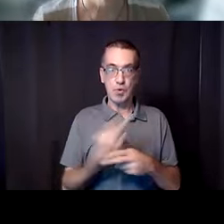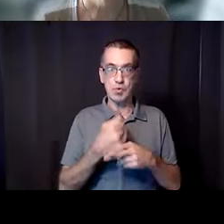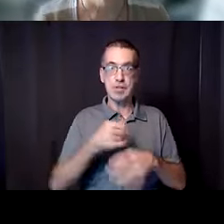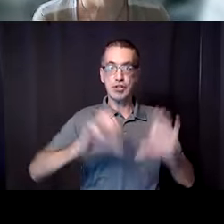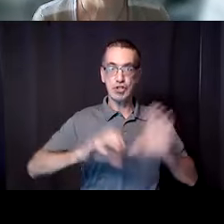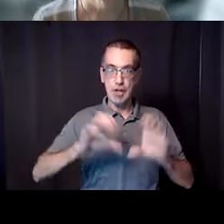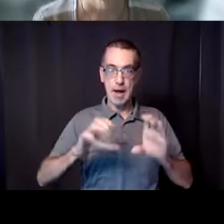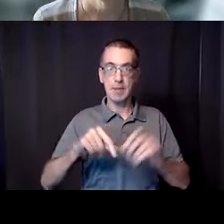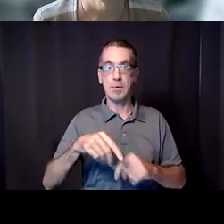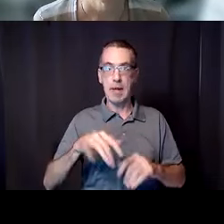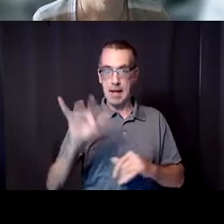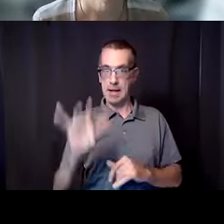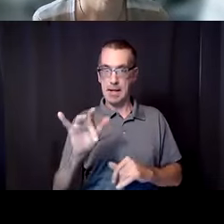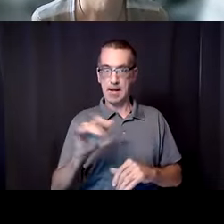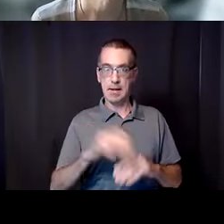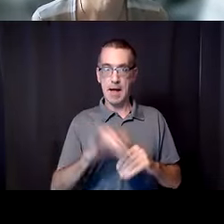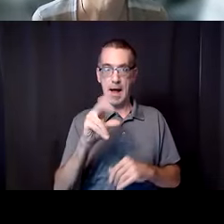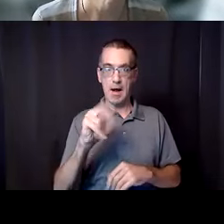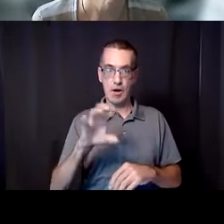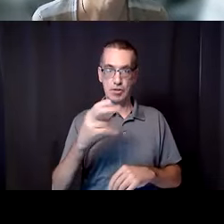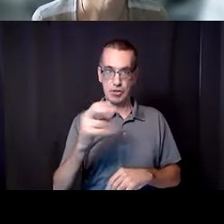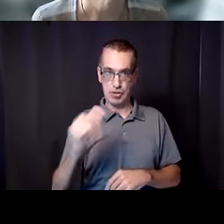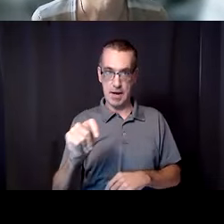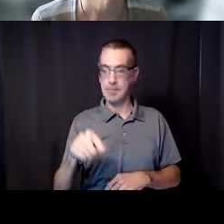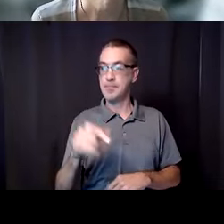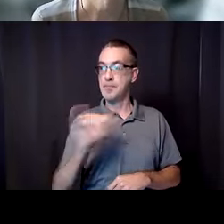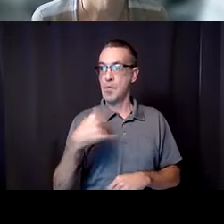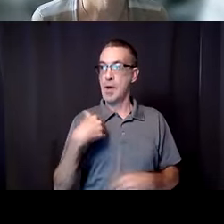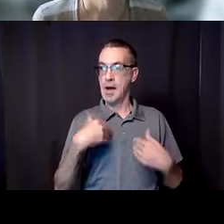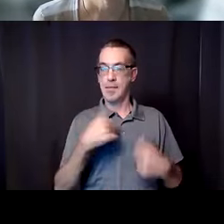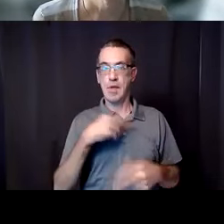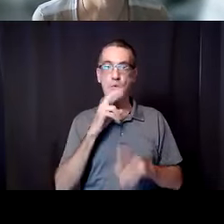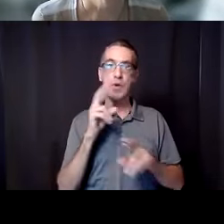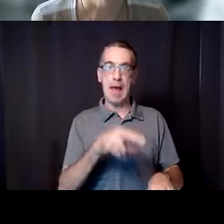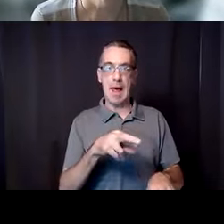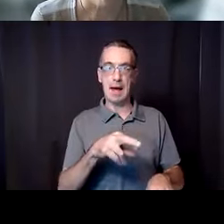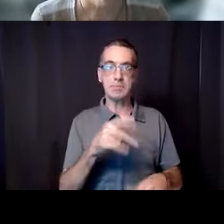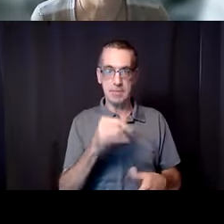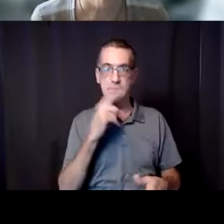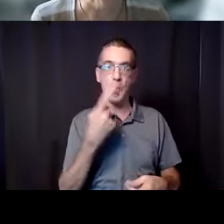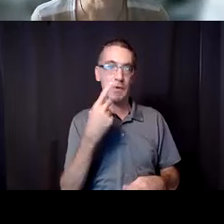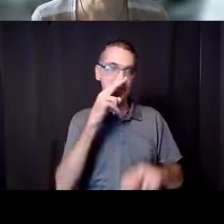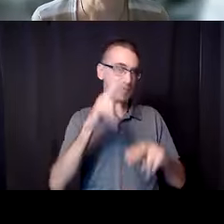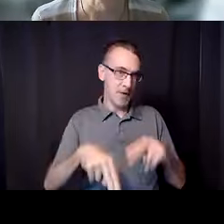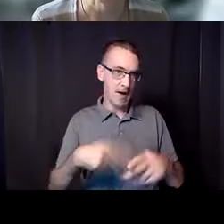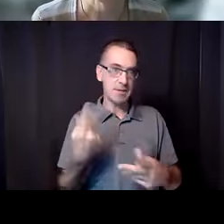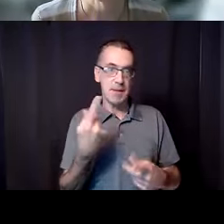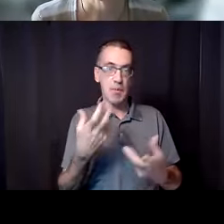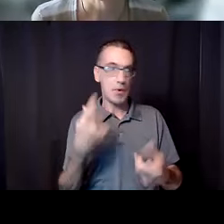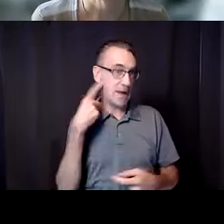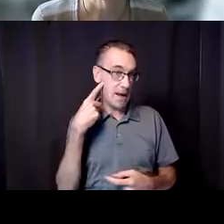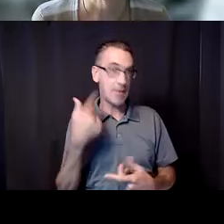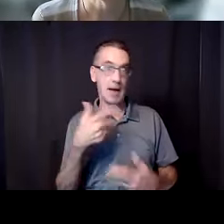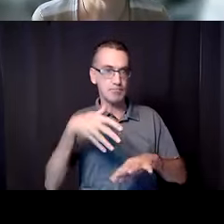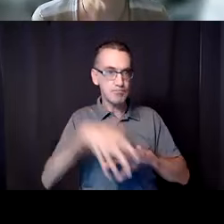chat, you'll just click on that chat icon. And also we have the reactions, which are always fun. So if there's something you hear that